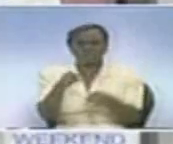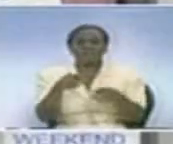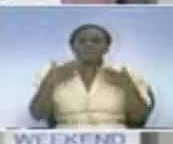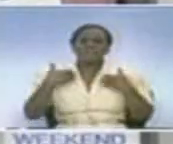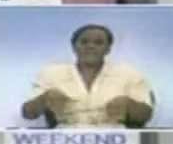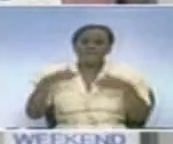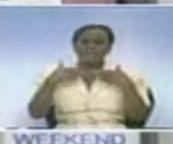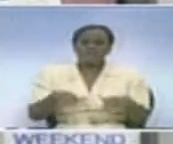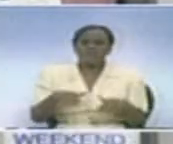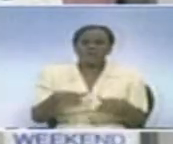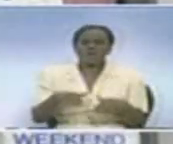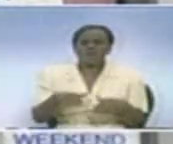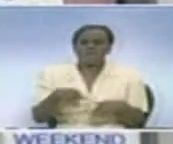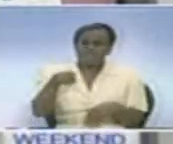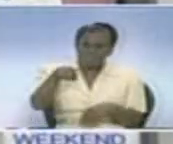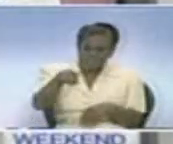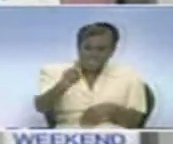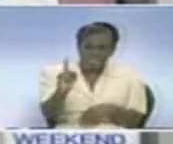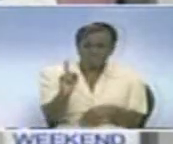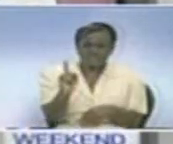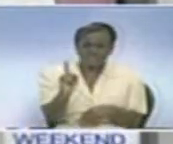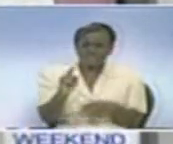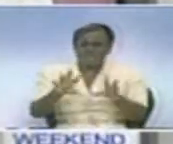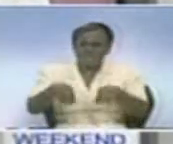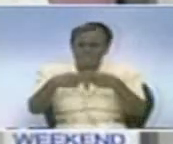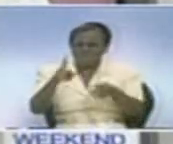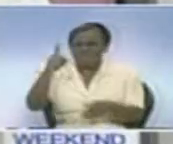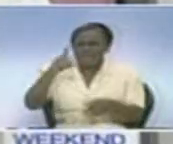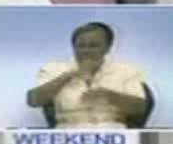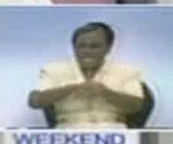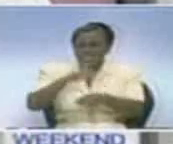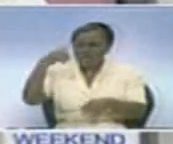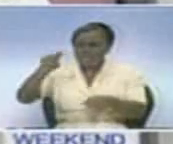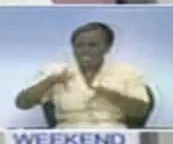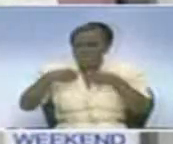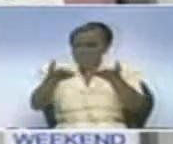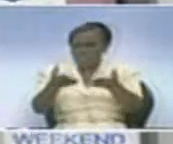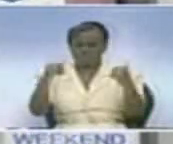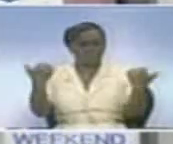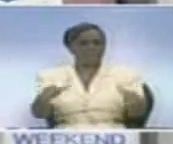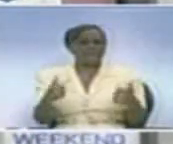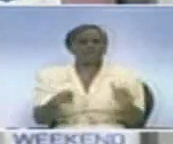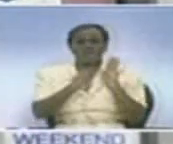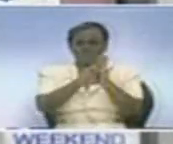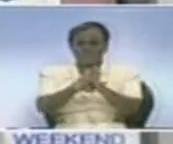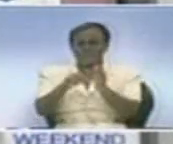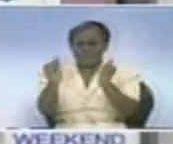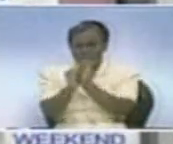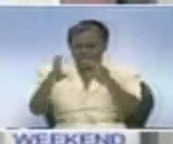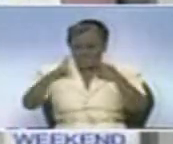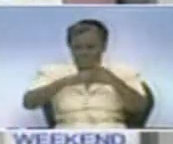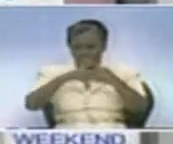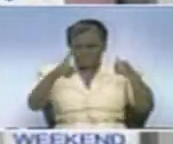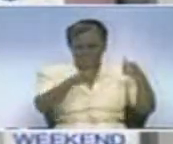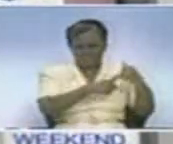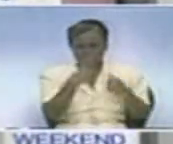People do not seem to have been given the correct information. For instance, by around